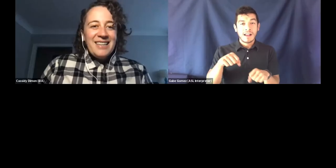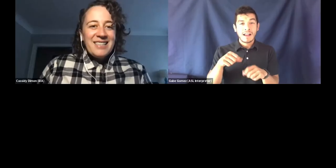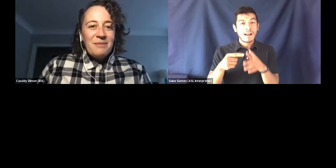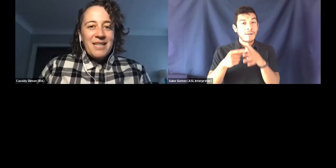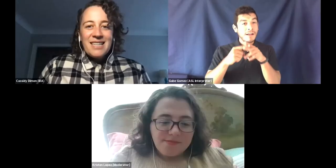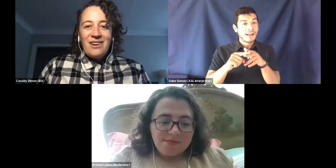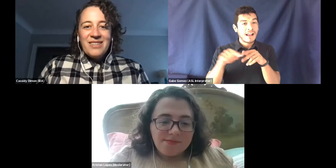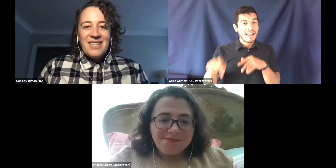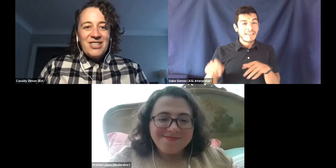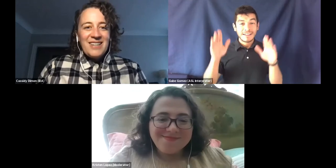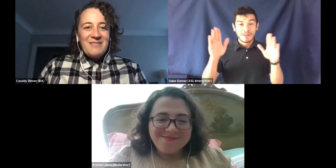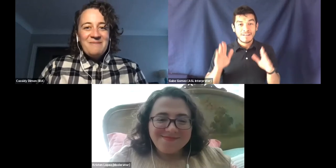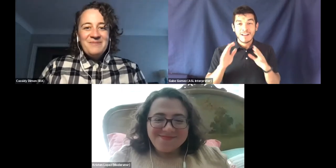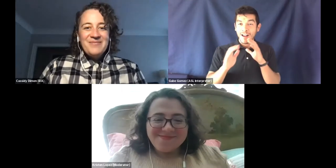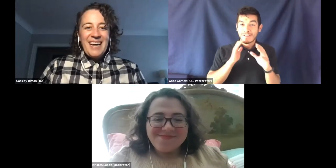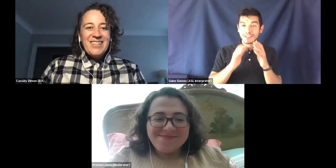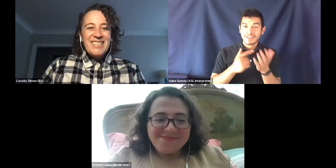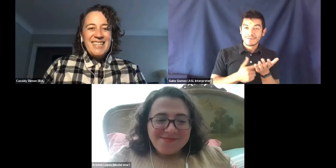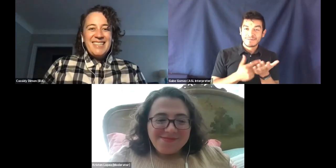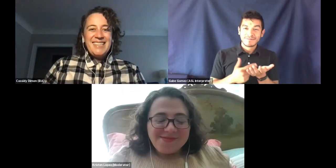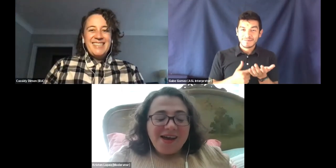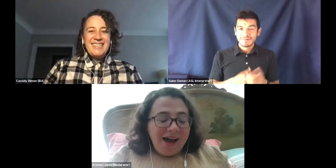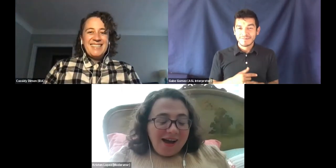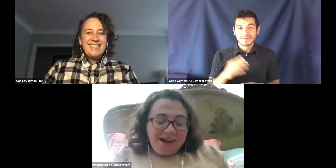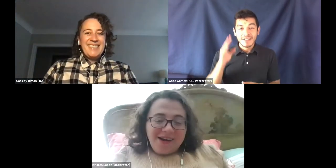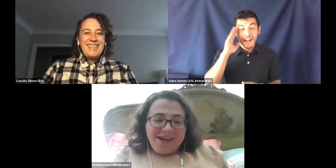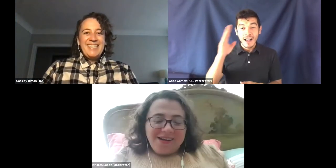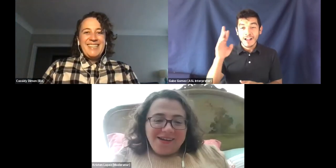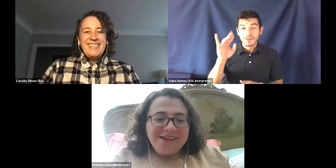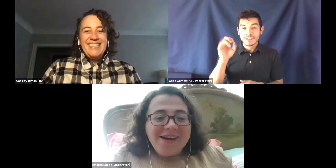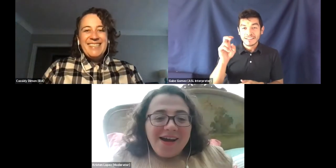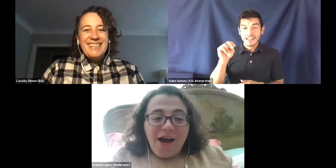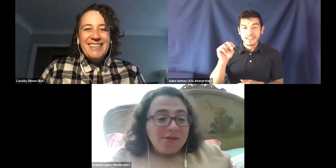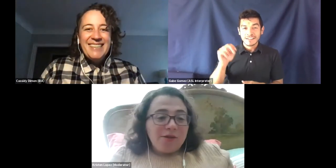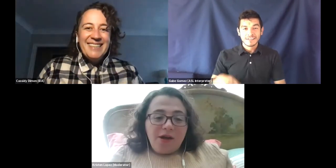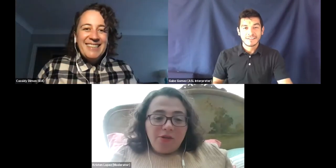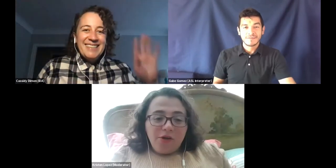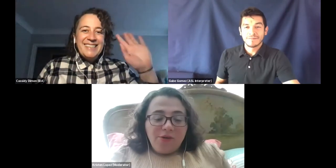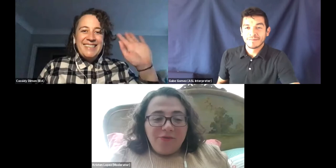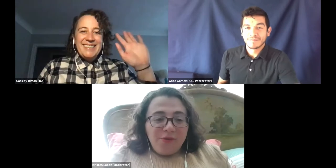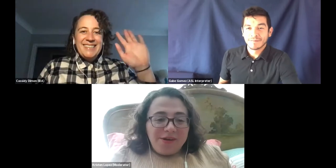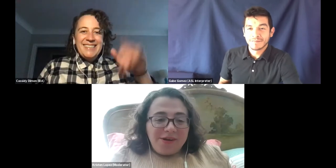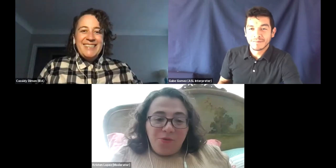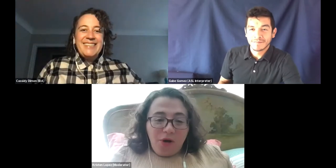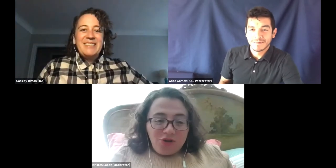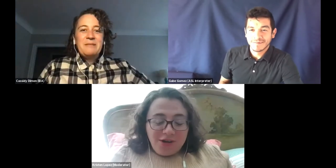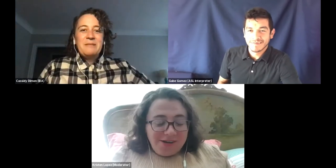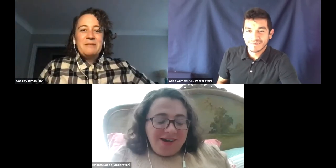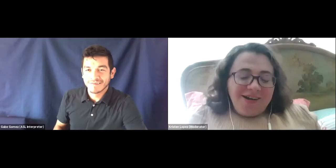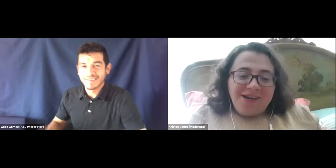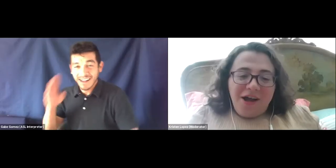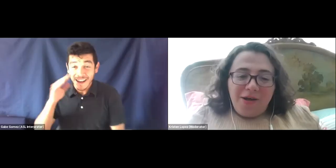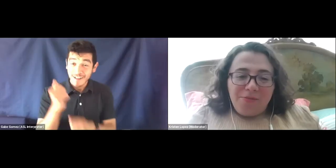begin this amazing conversation. Hi, Kristen. Hi. Hello, everybody